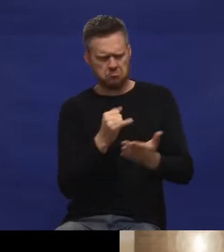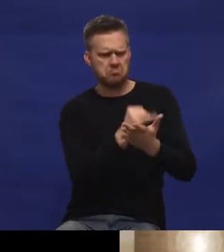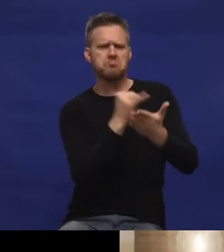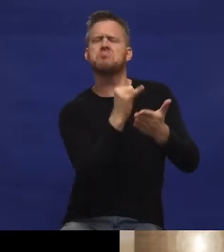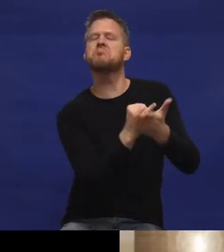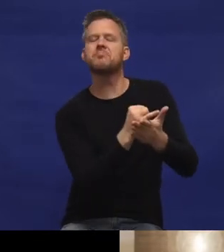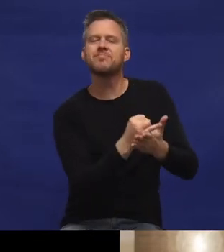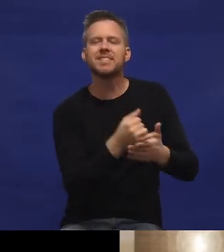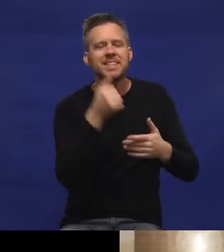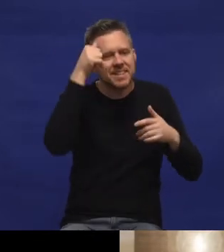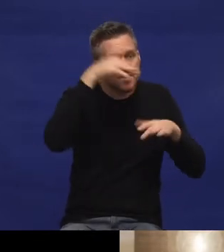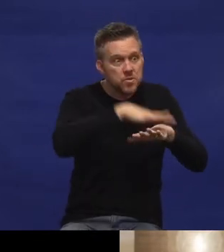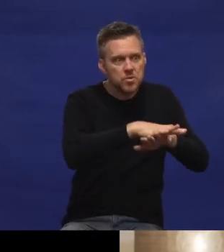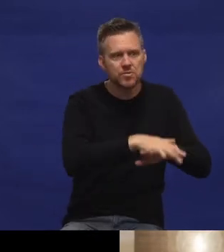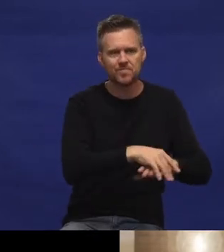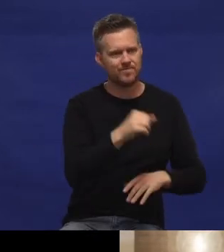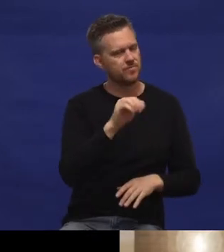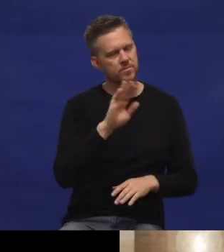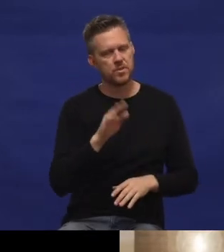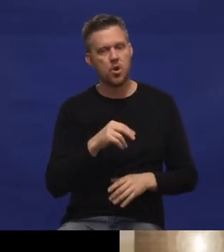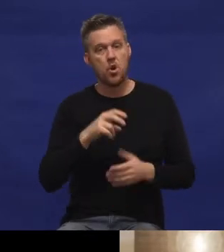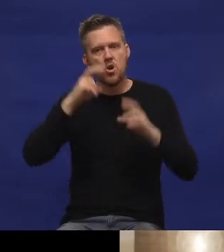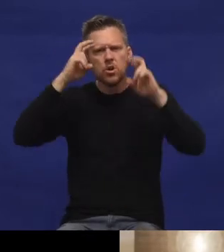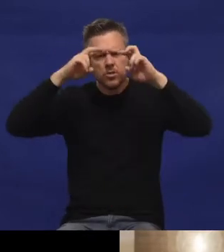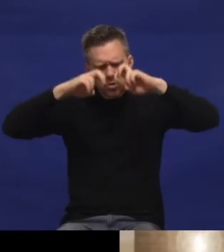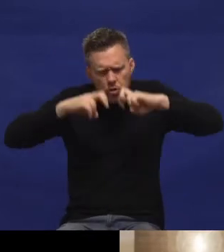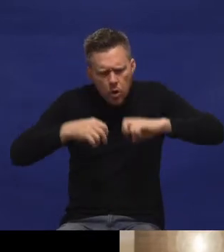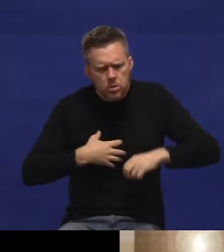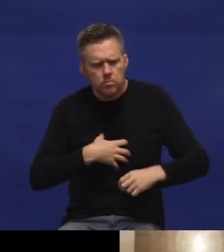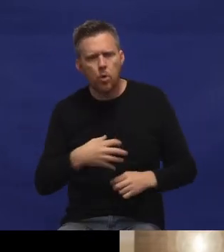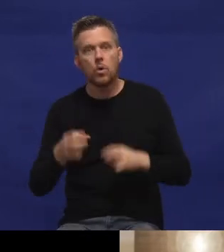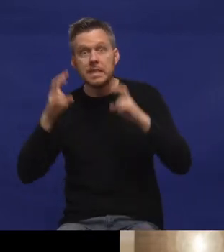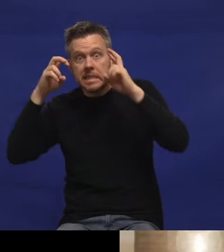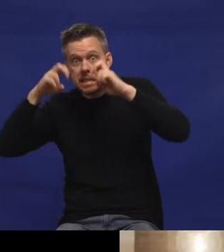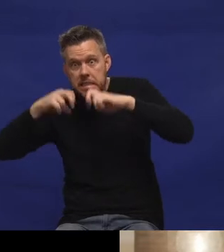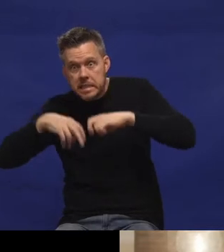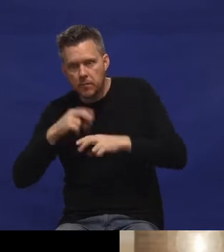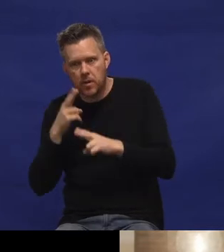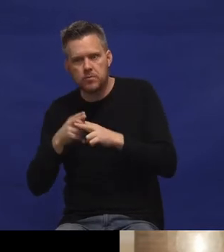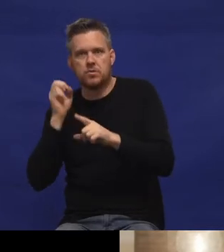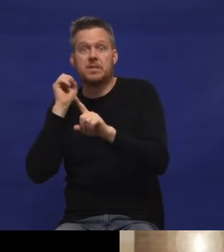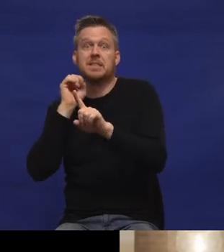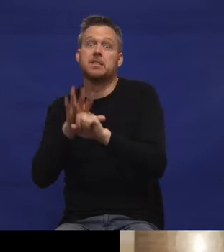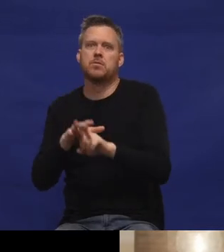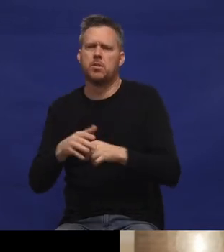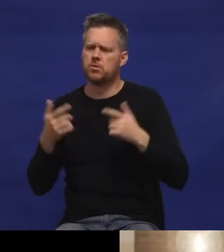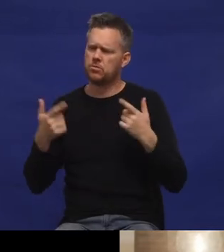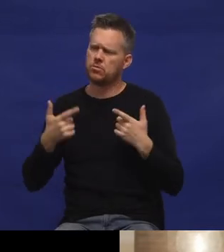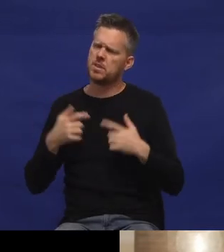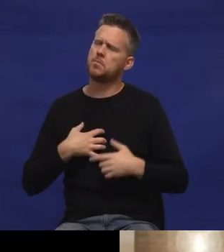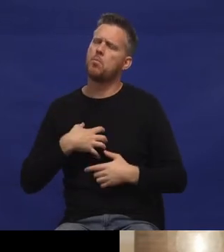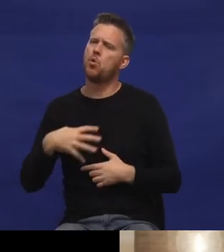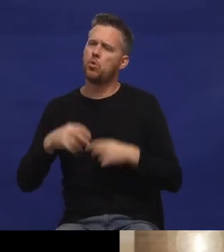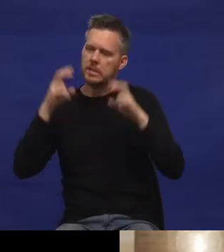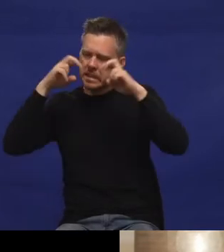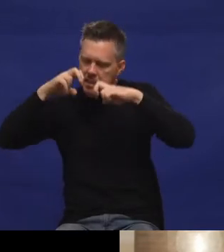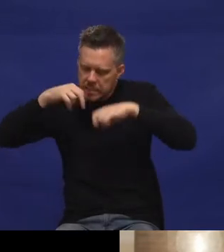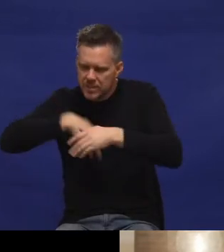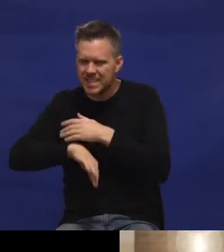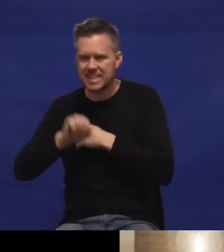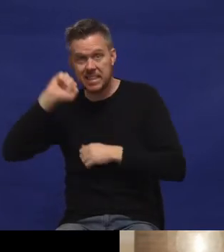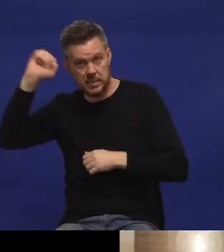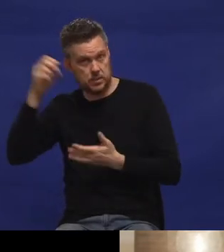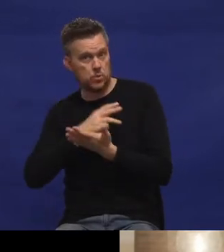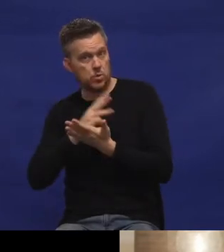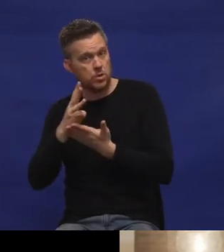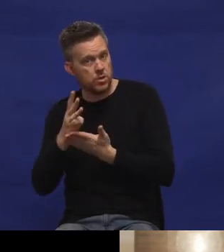No, read on. Search more. Discover there's so much to be discovered in God's word. And not only that,